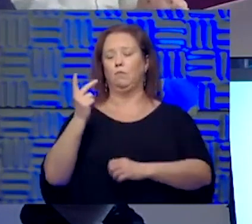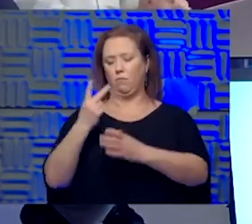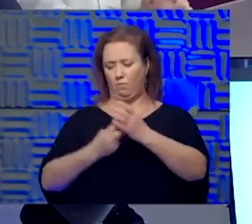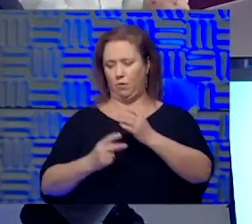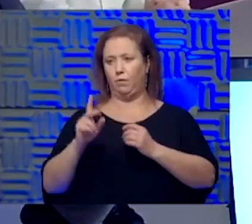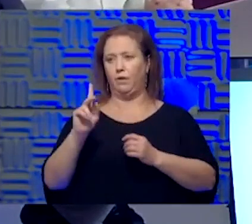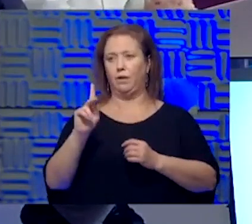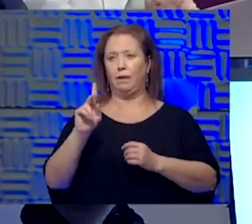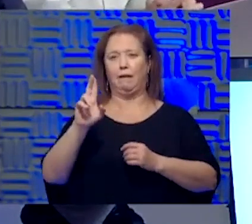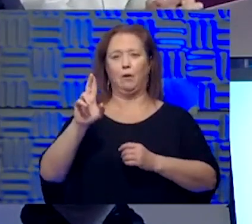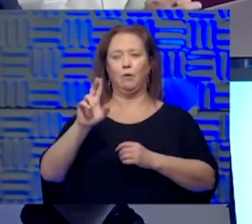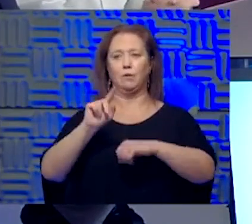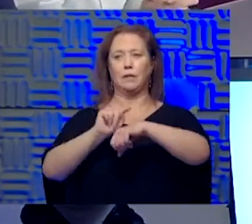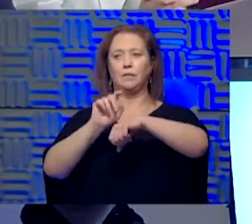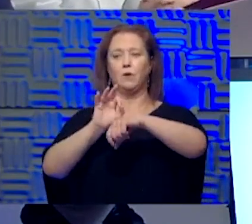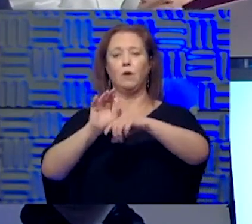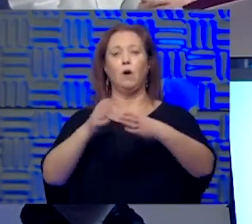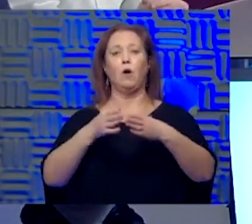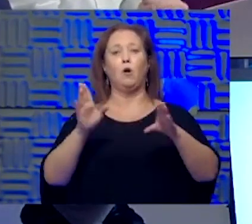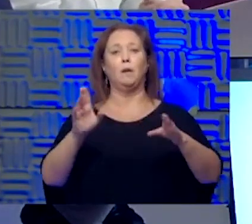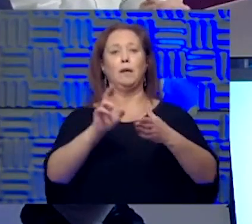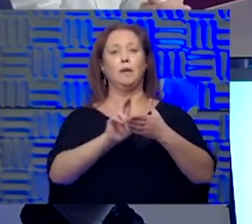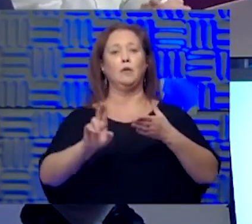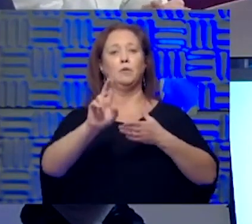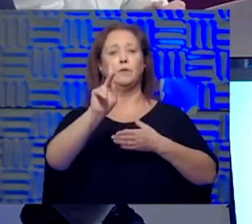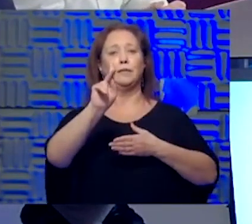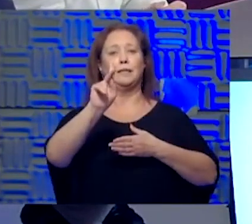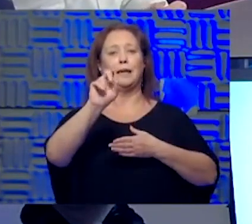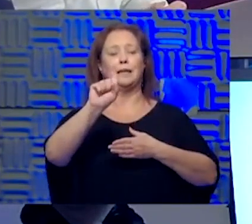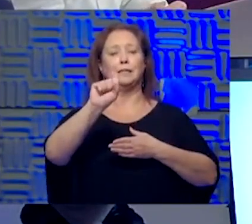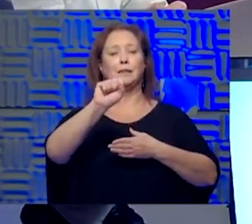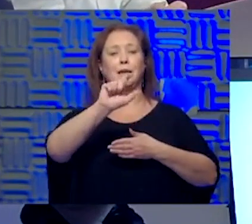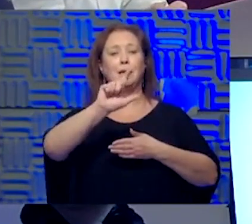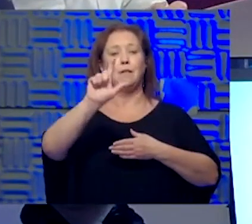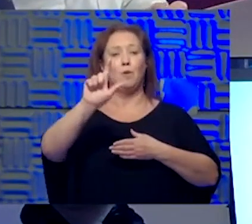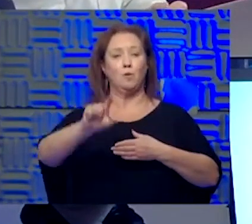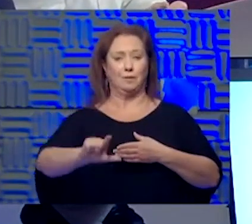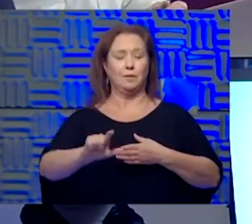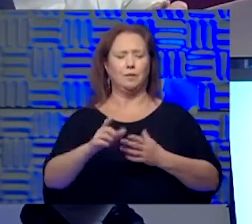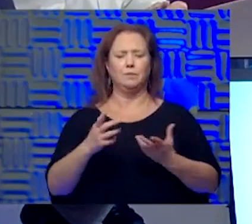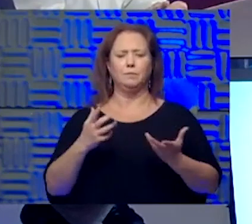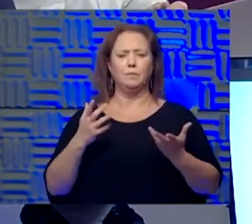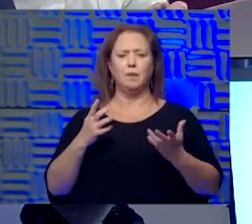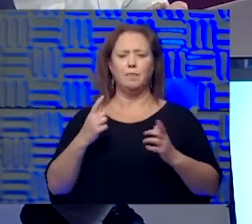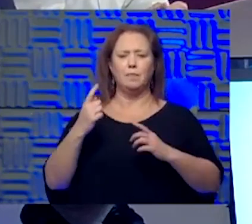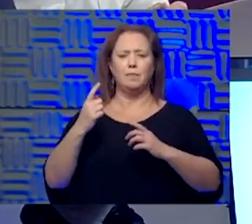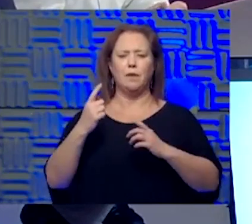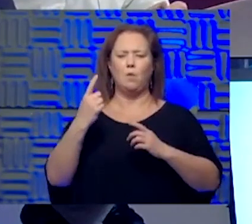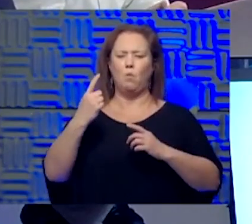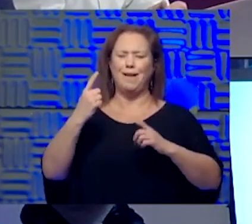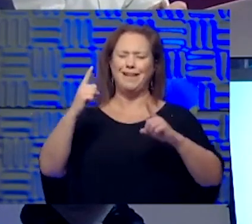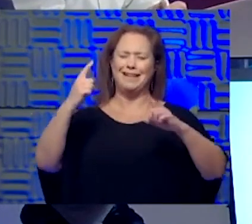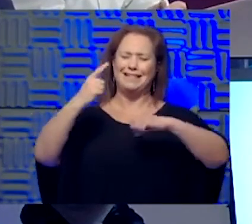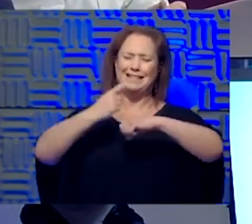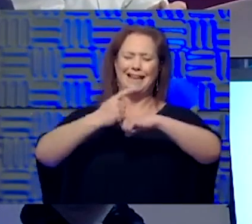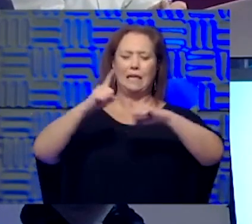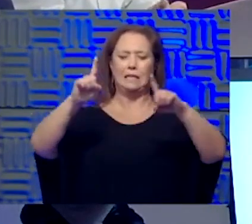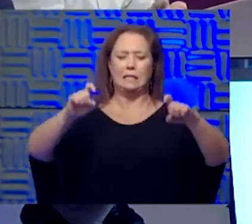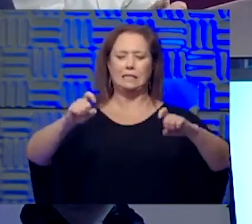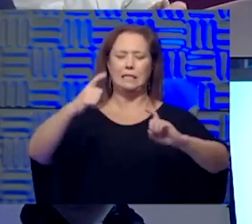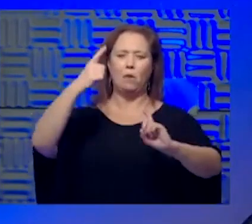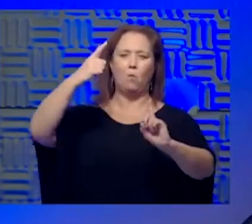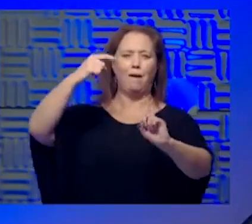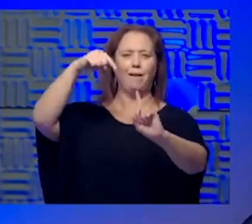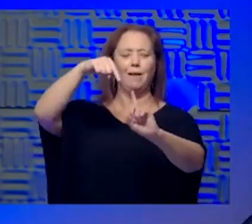force looking at reopening the University of Kansas at Lawrence. Talk to us a little bit about what does that one day of testing mean, that one point in time?